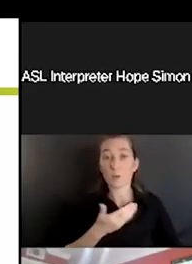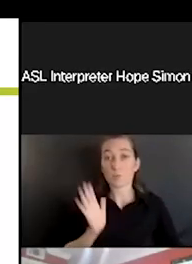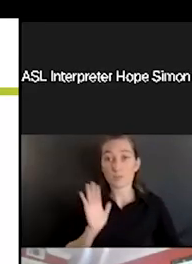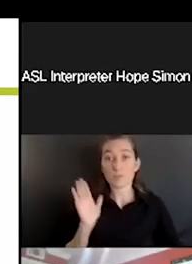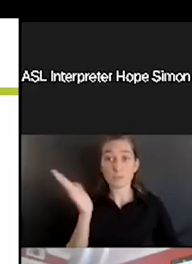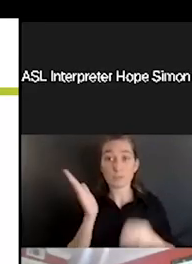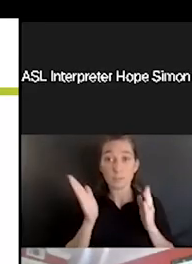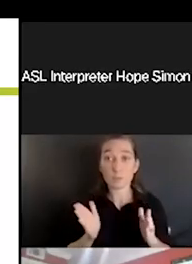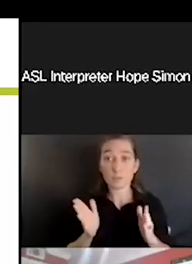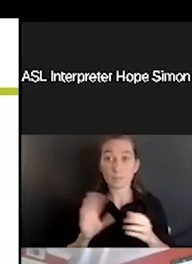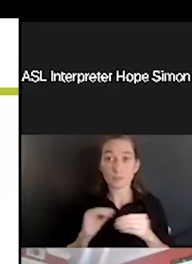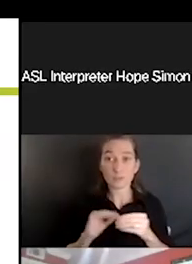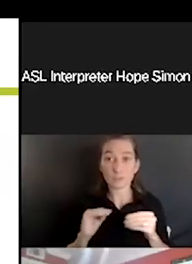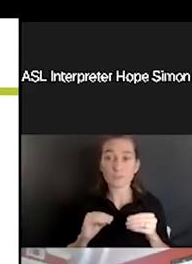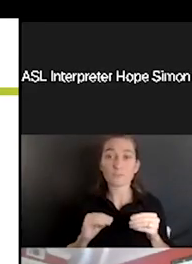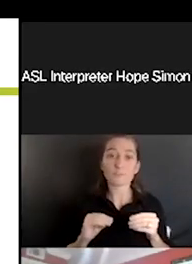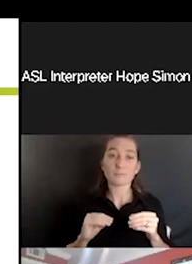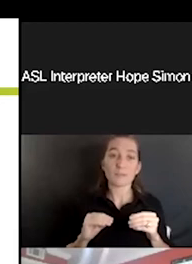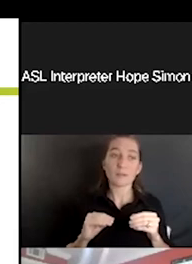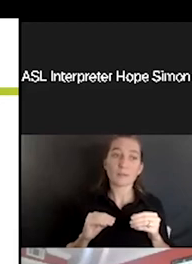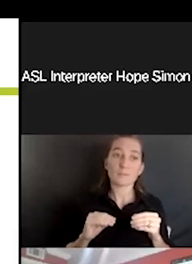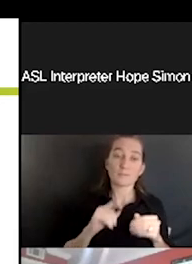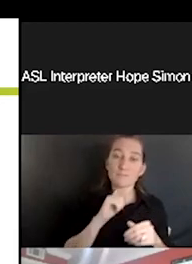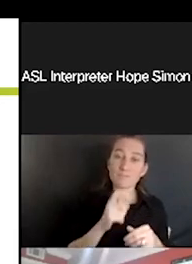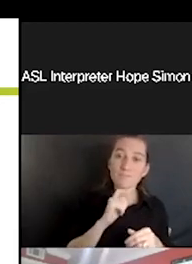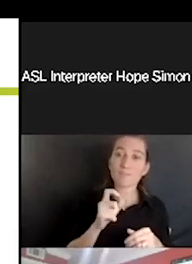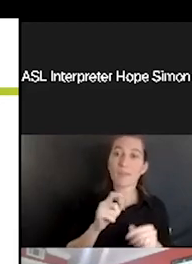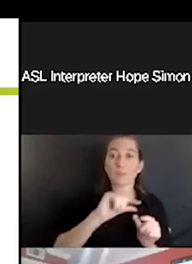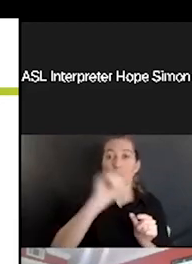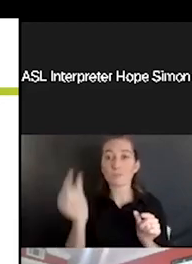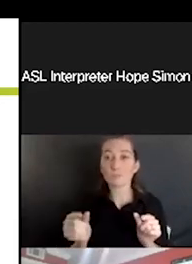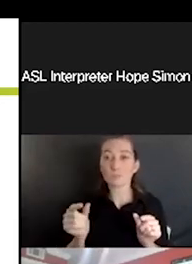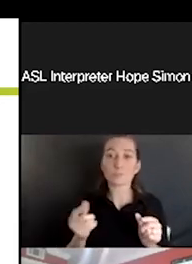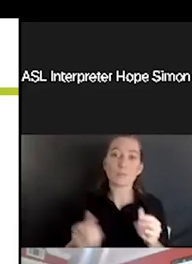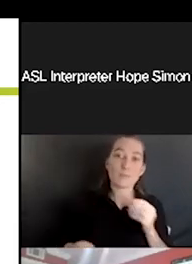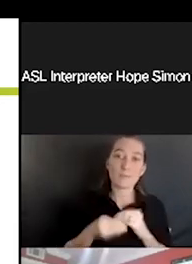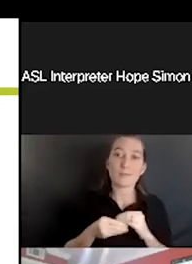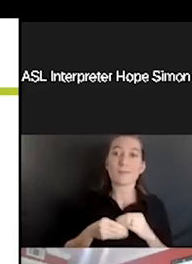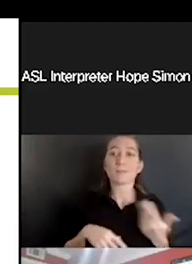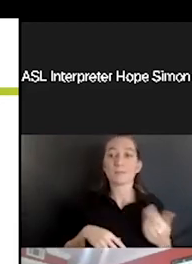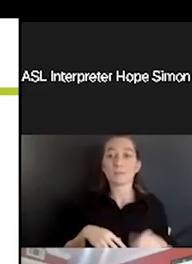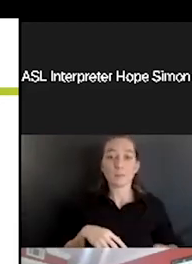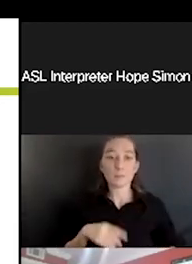it up and then putting in support beams, putting in the metal beams at the fronts of the